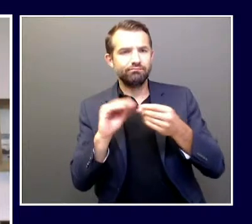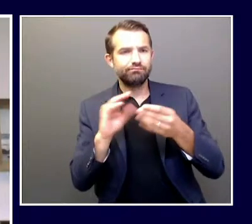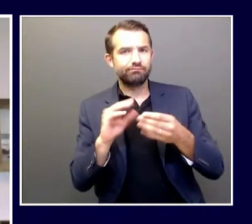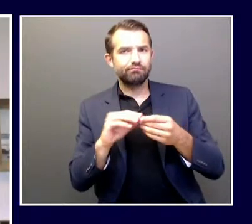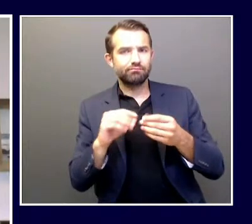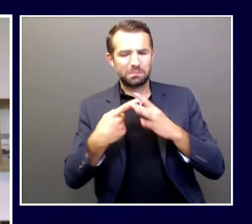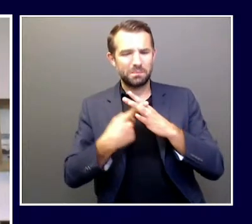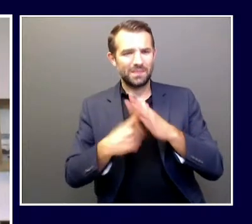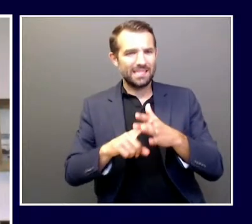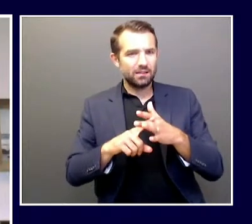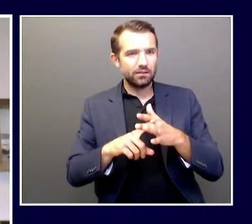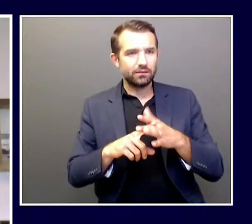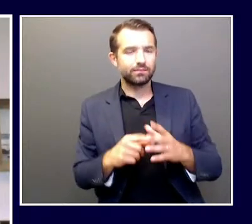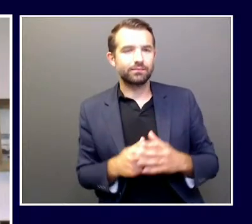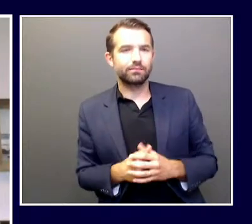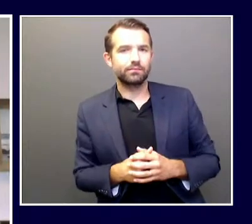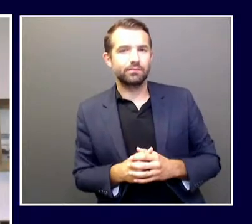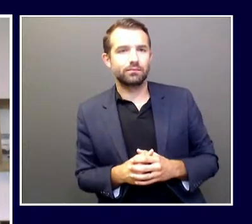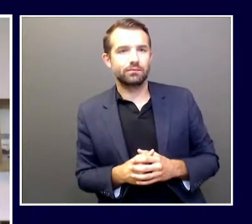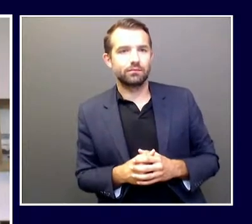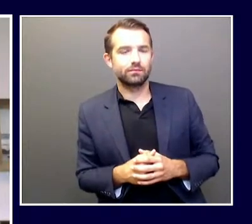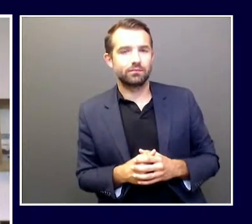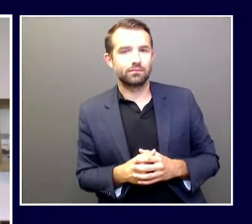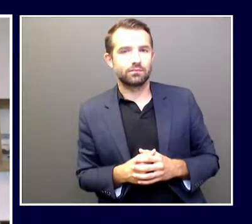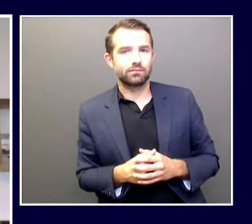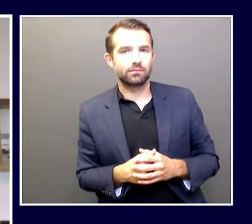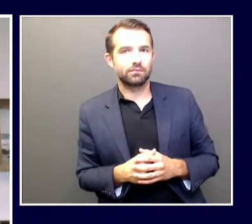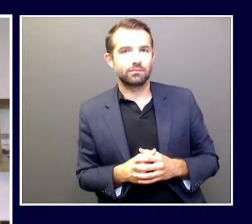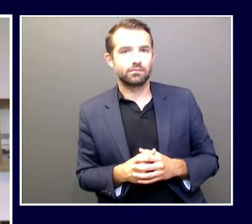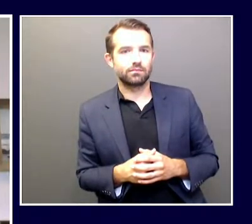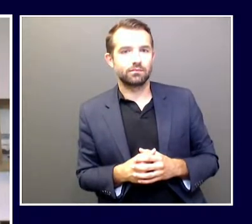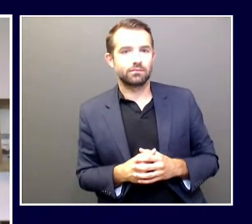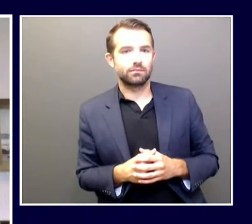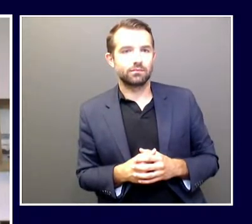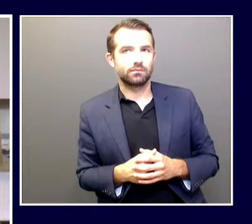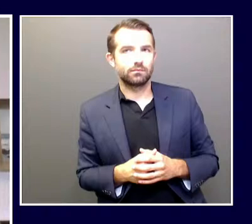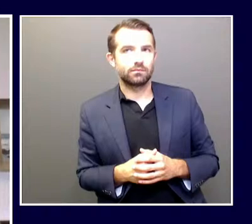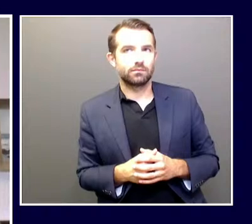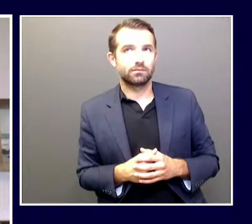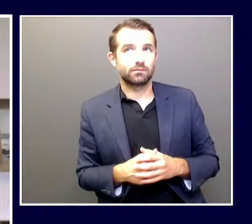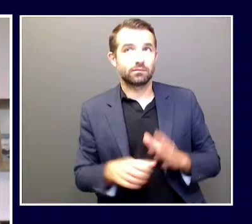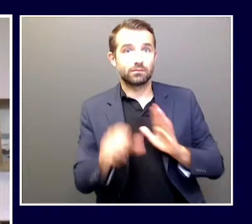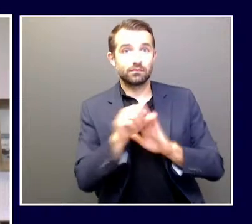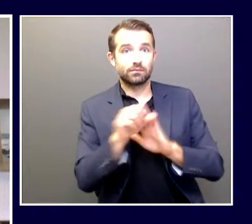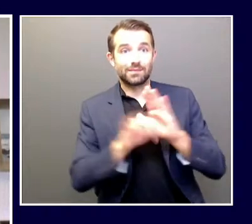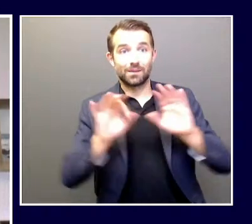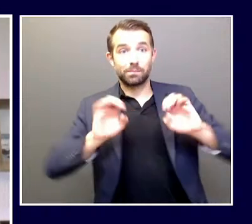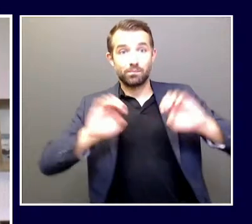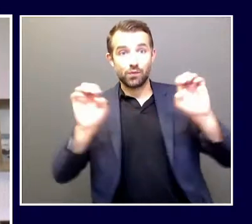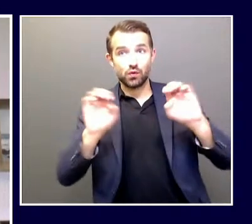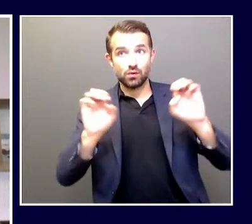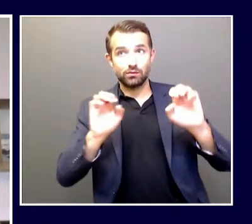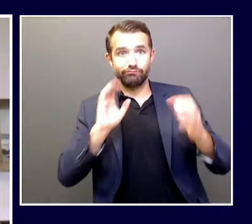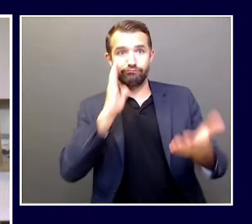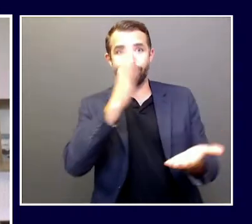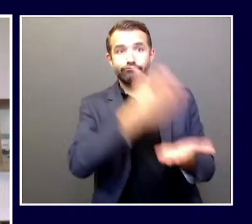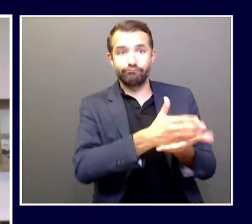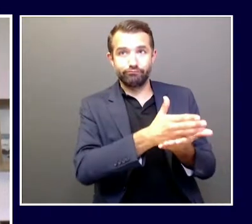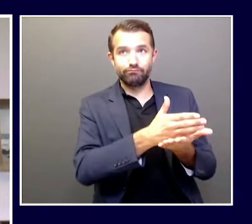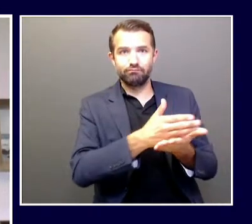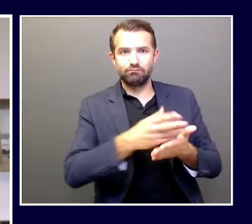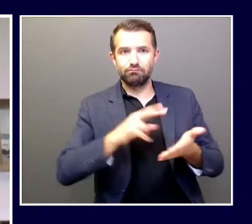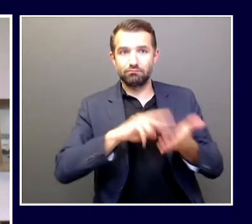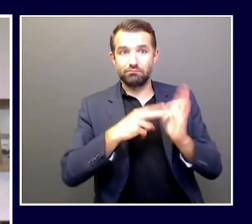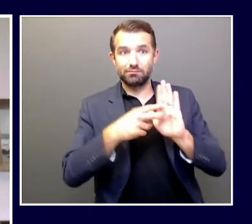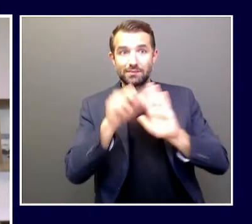bringing back certain restrictions because the end of the civil state of emergency. But how could the state really not bring back the state